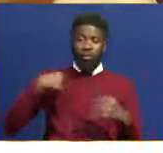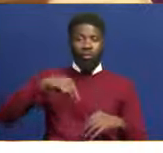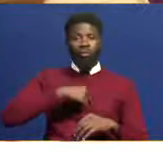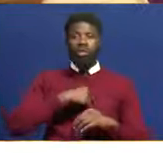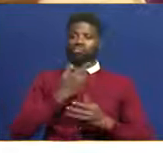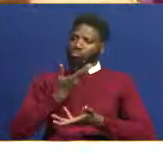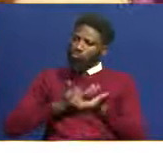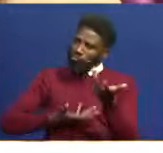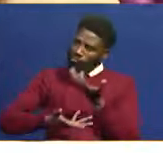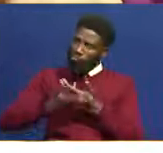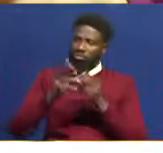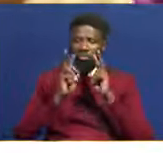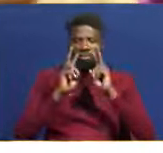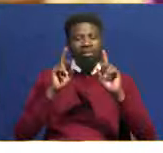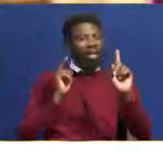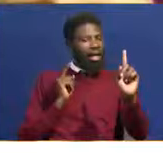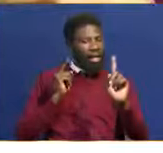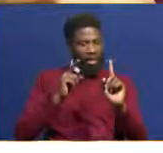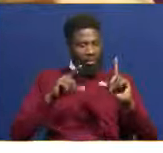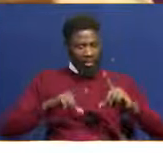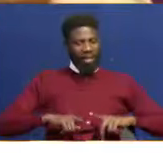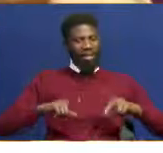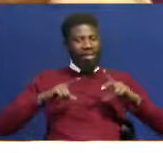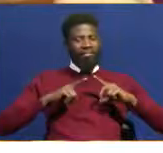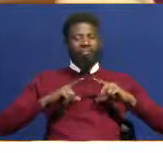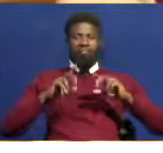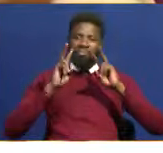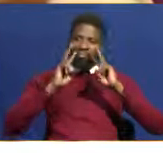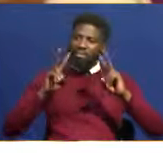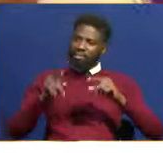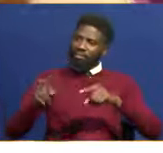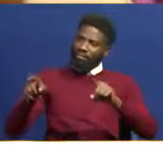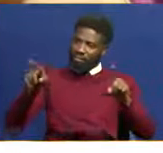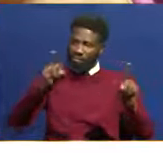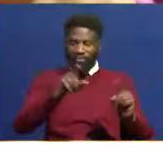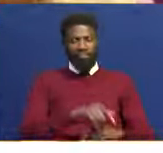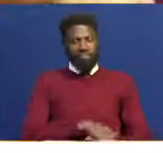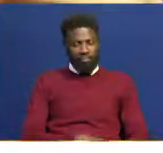as to have peaceful coexistence between us.